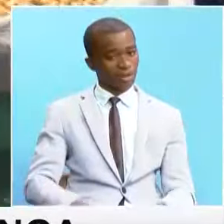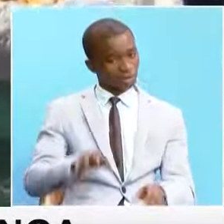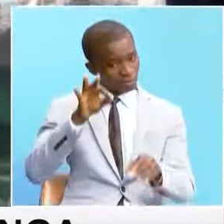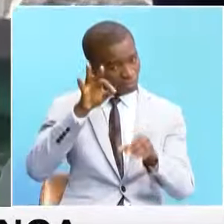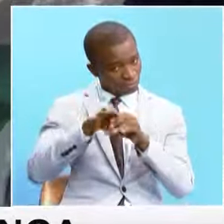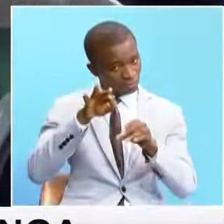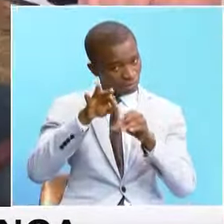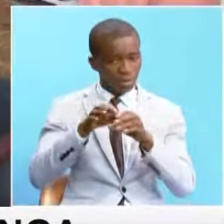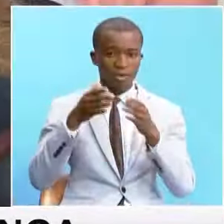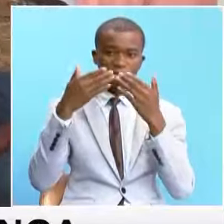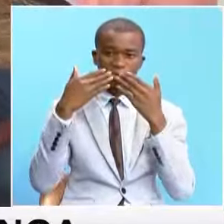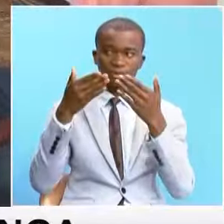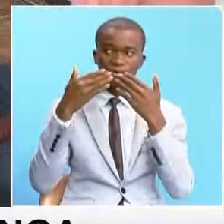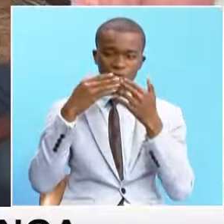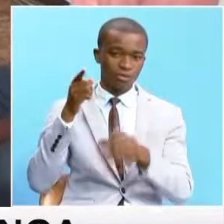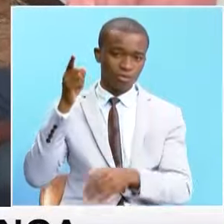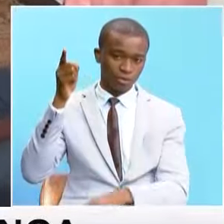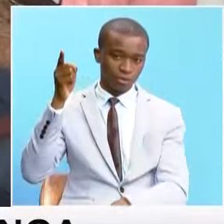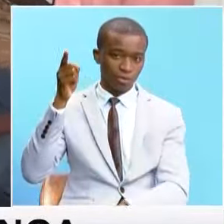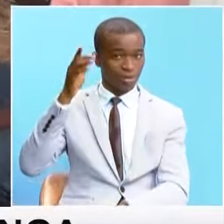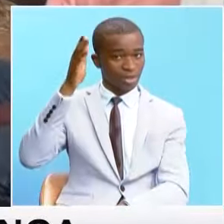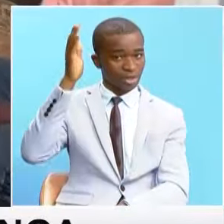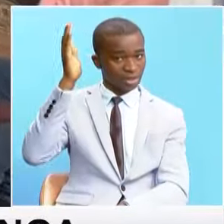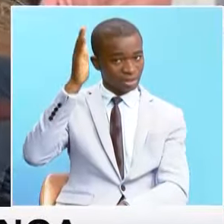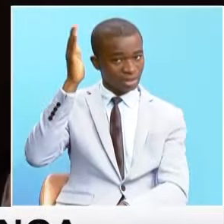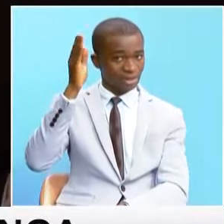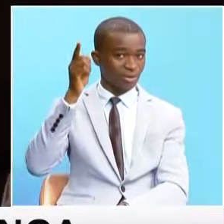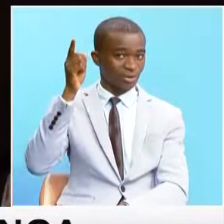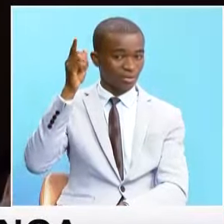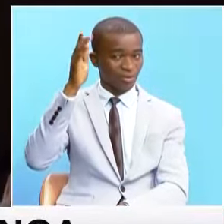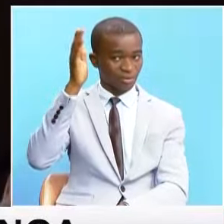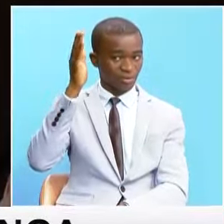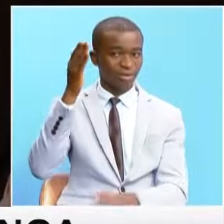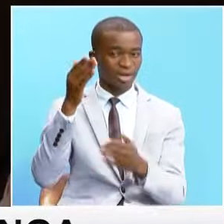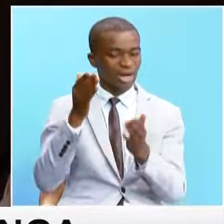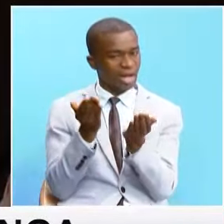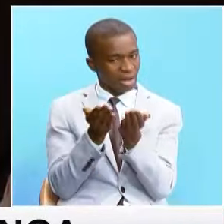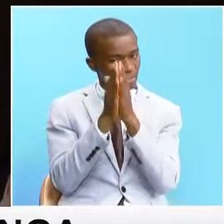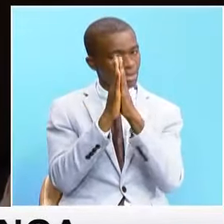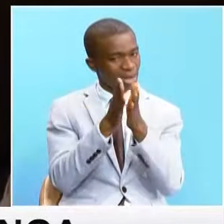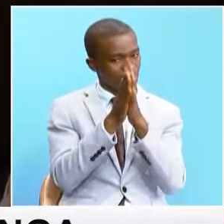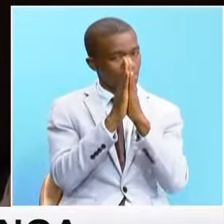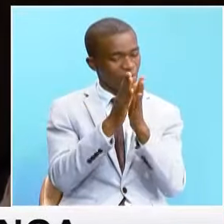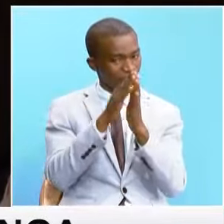the cooperatives in the province, Peter Simkoko made several appeals.